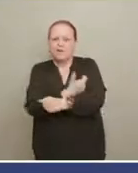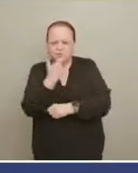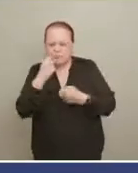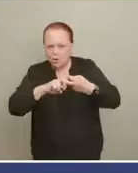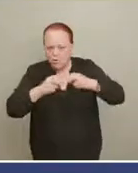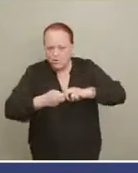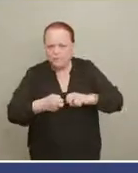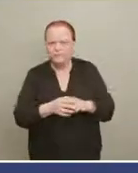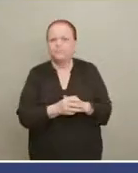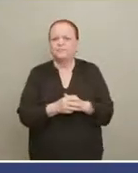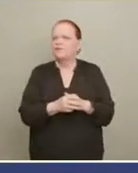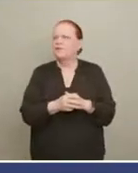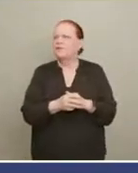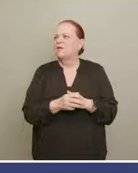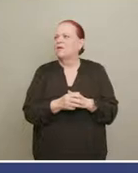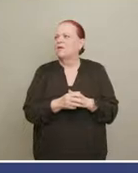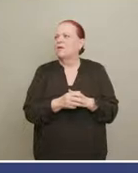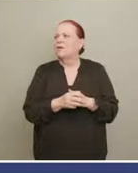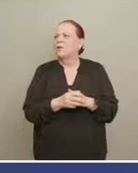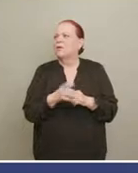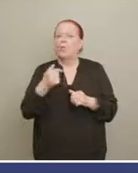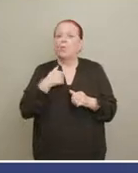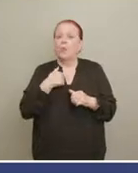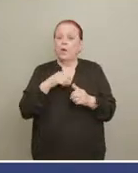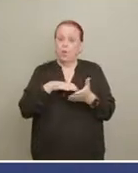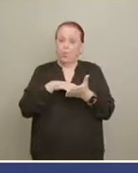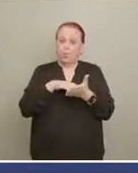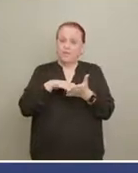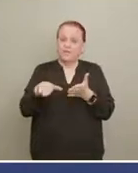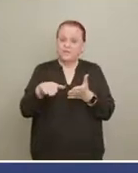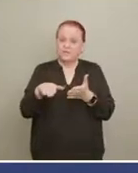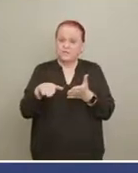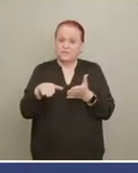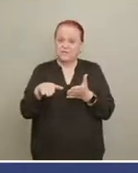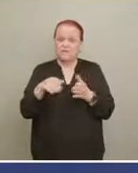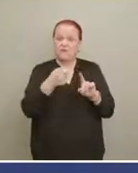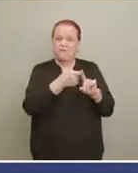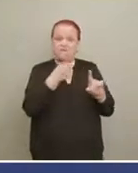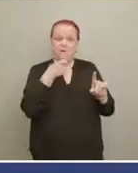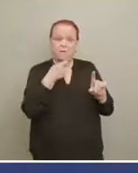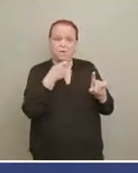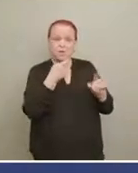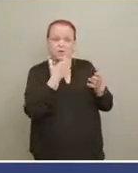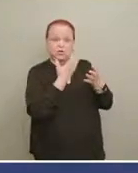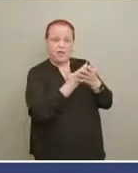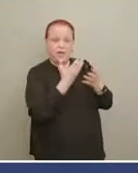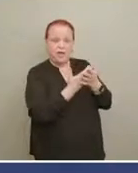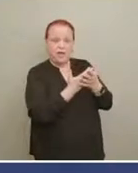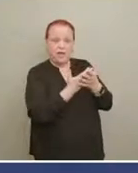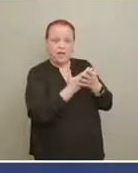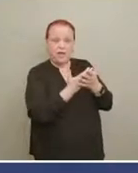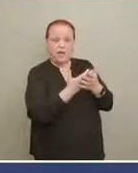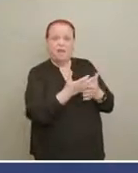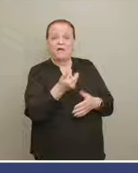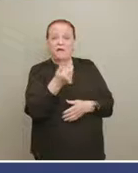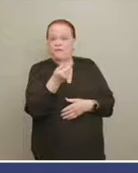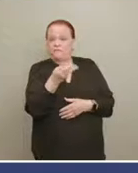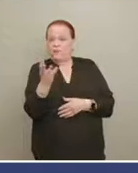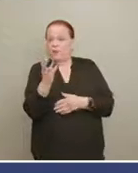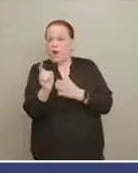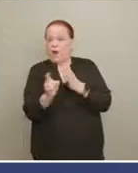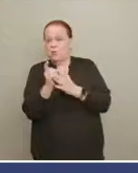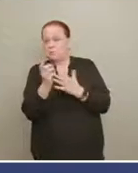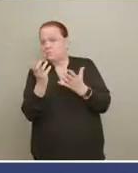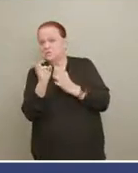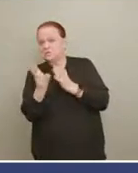them. And a lot of times what happens is when we release them 8 hours later, 6 hours after they're released, you see them back on the streets inebriated again. Mm-hmm. And